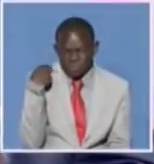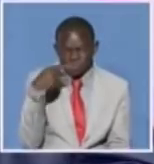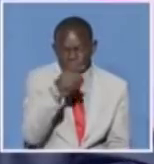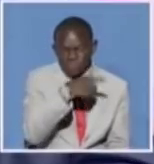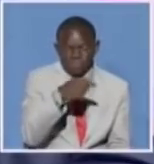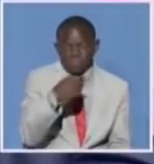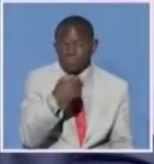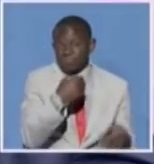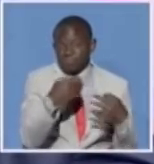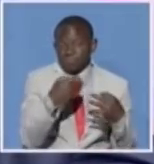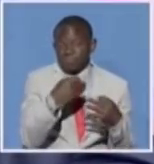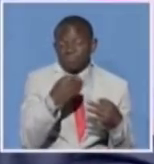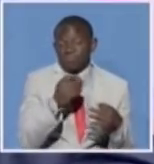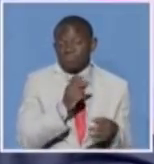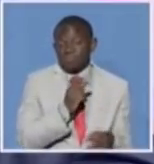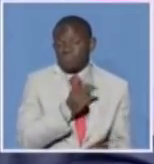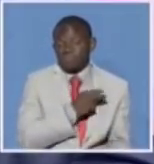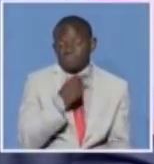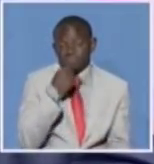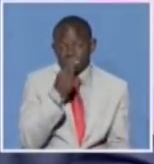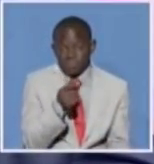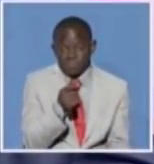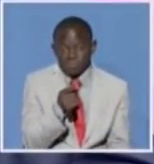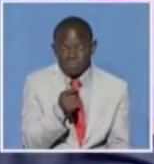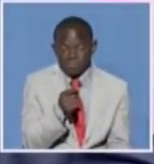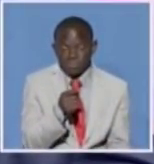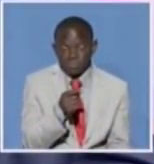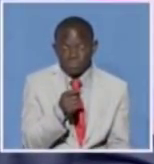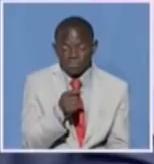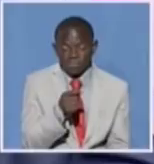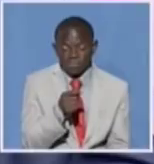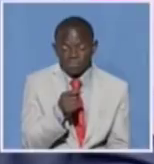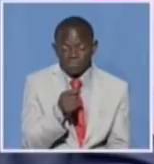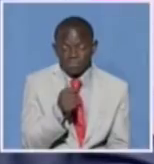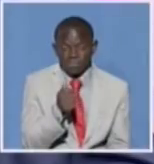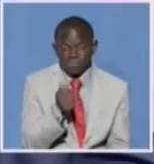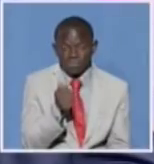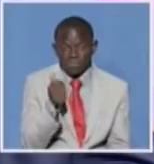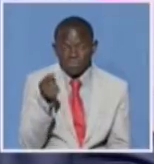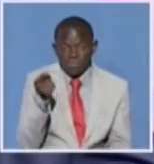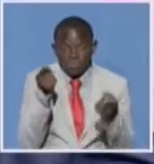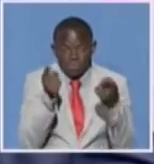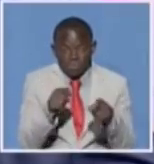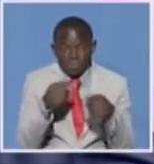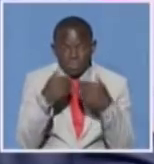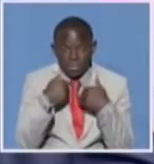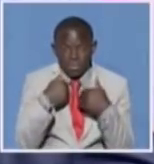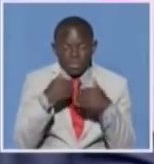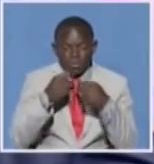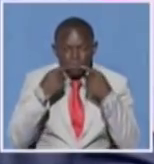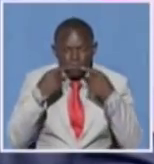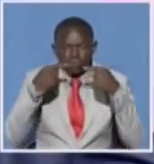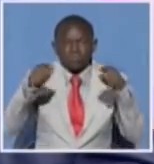when they ran the adverts and they conducted the interviews, what they observed is